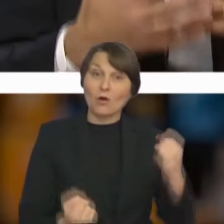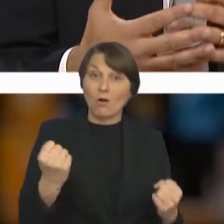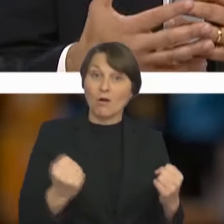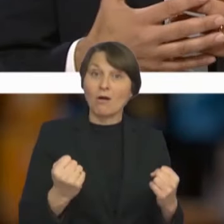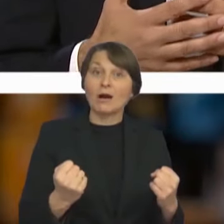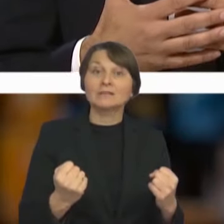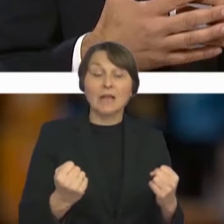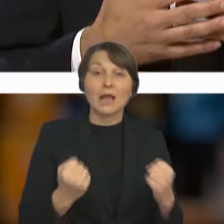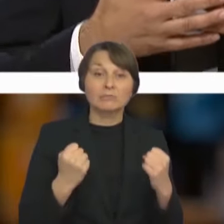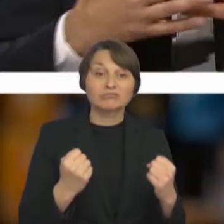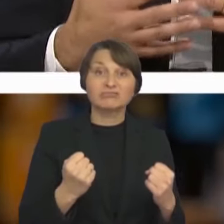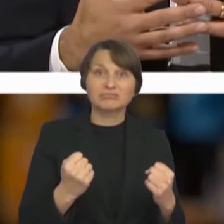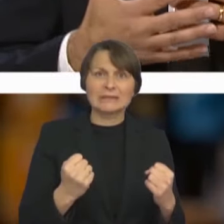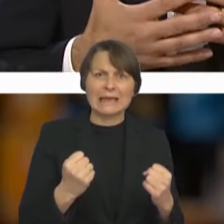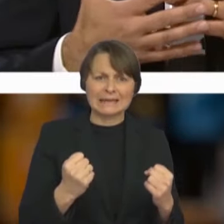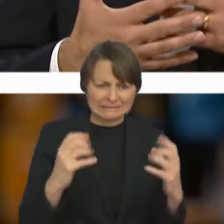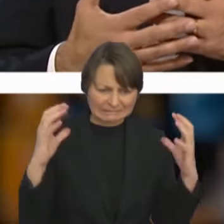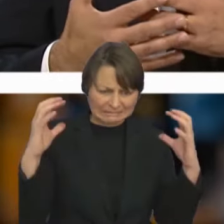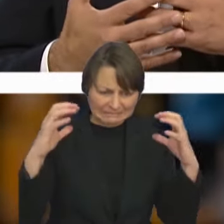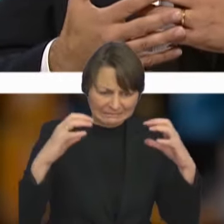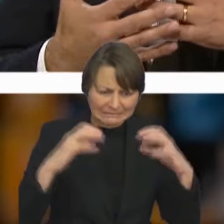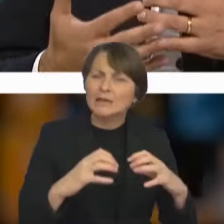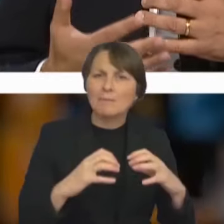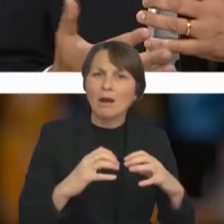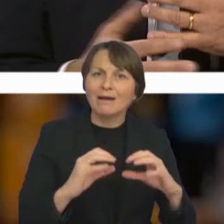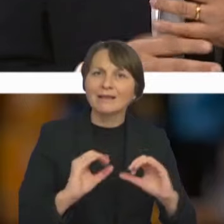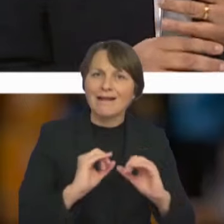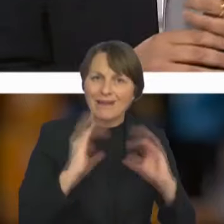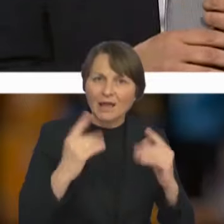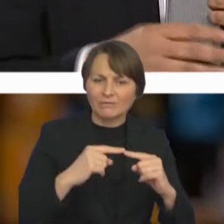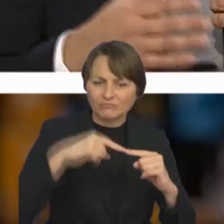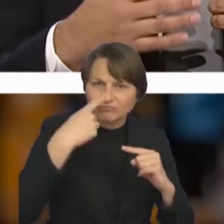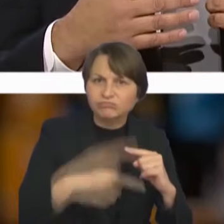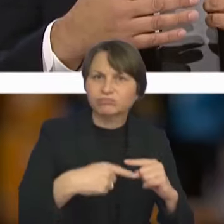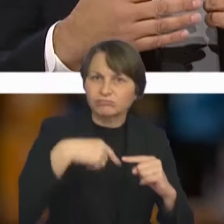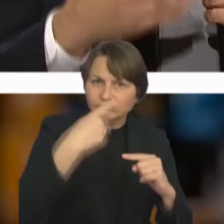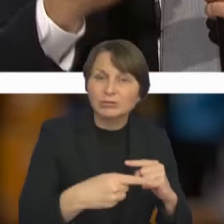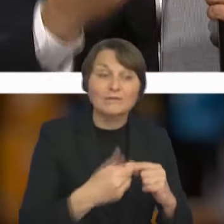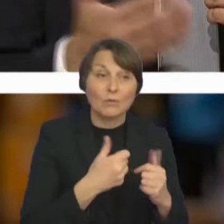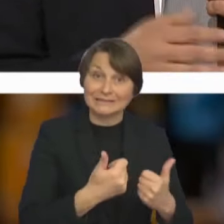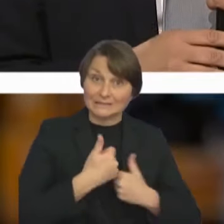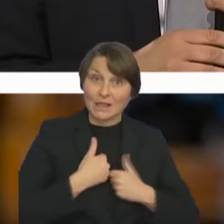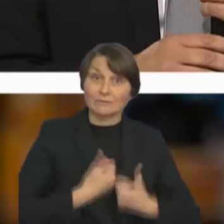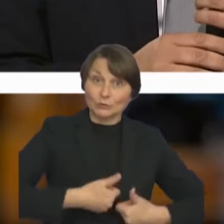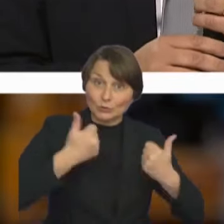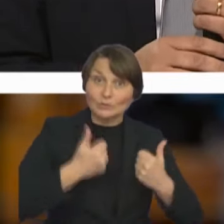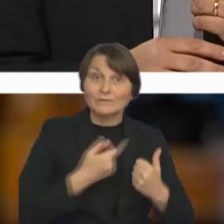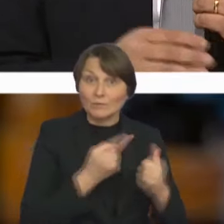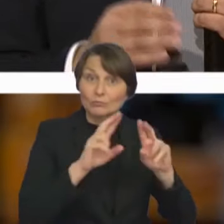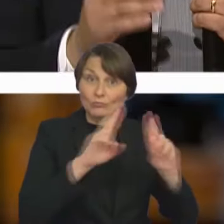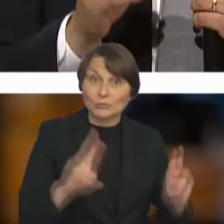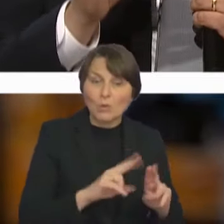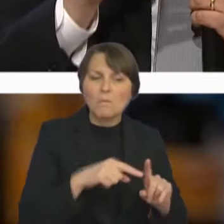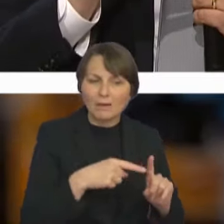can generate and capture to our own profit as well as to the profit, obviously, of our customers. With